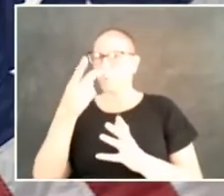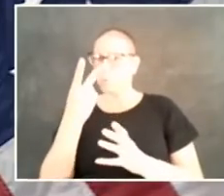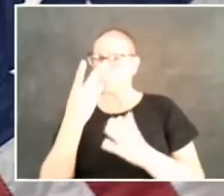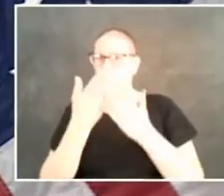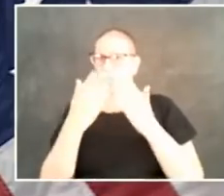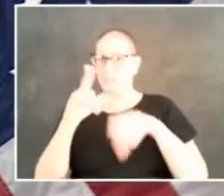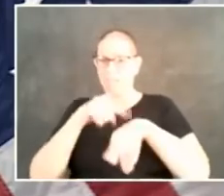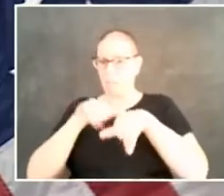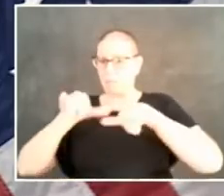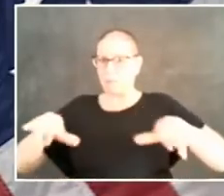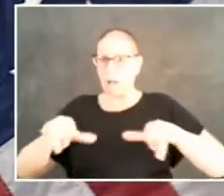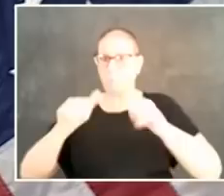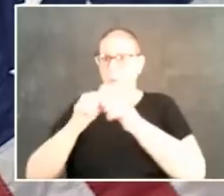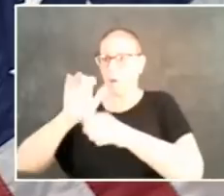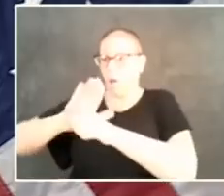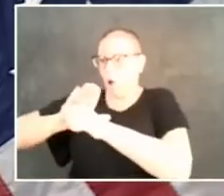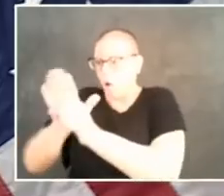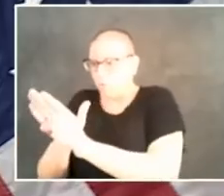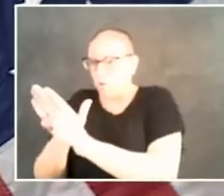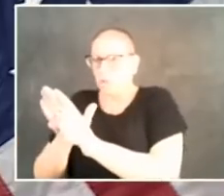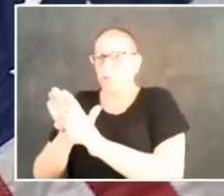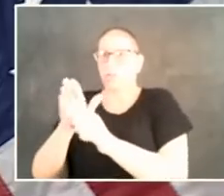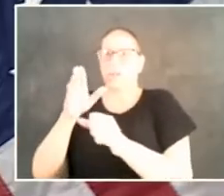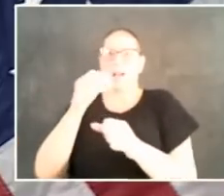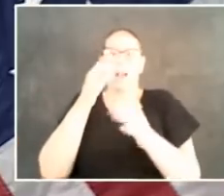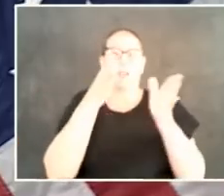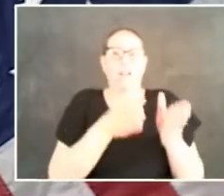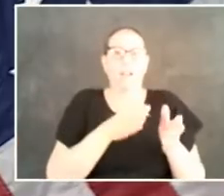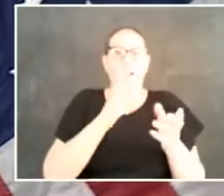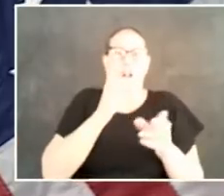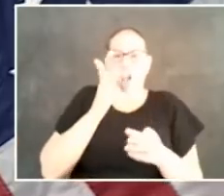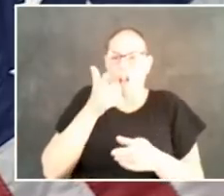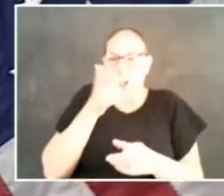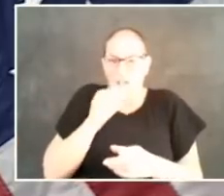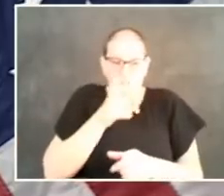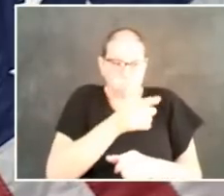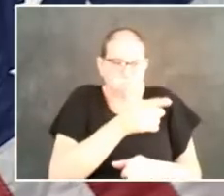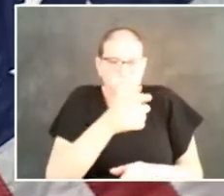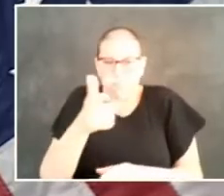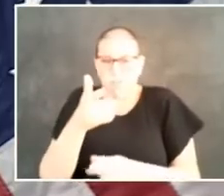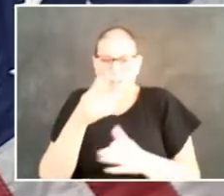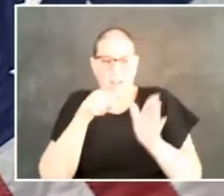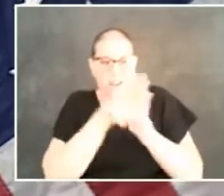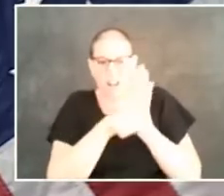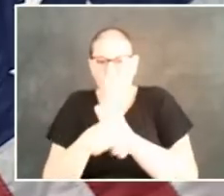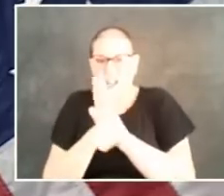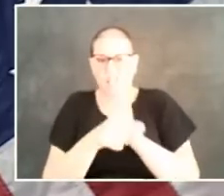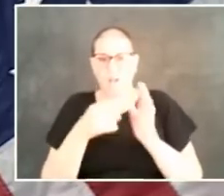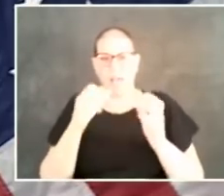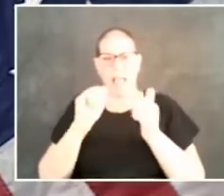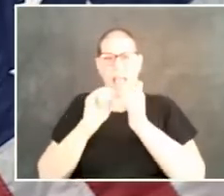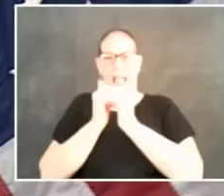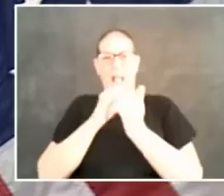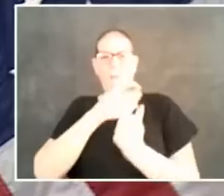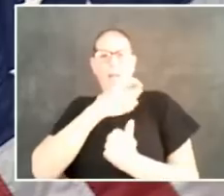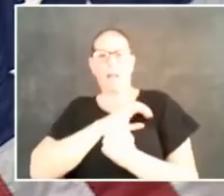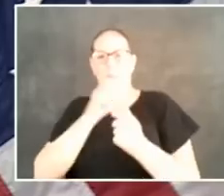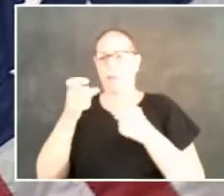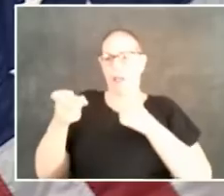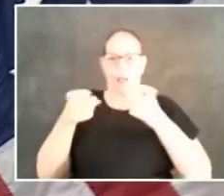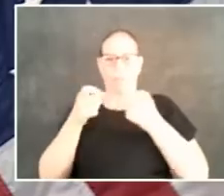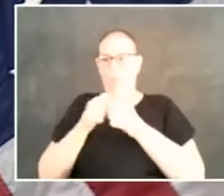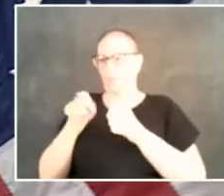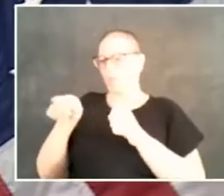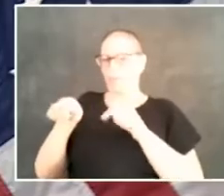about the incident on the Lower East Side, where there appears to be officers appear to be making an arrest, and one of them